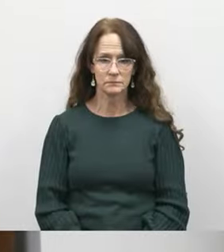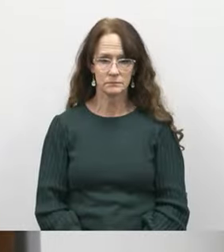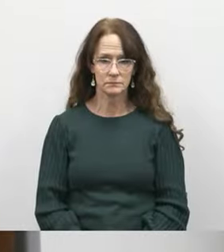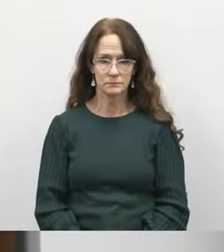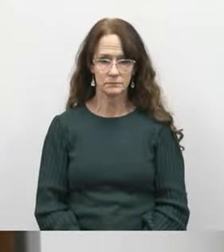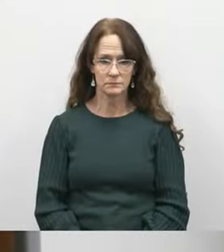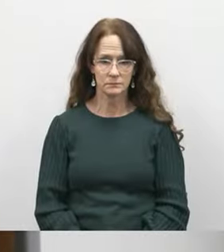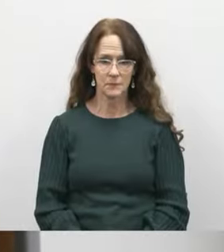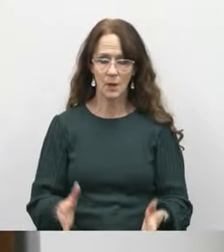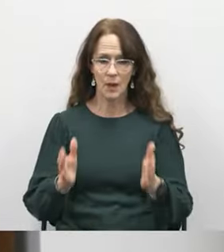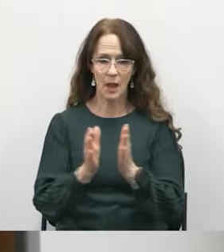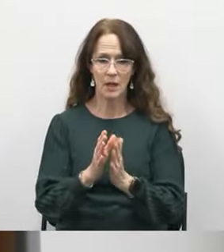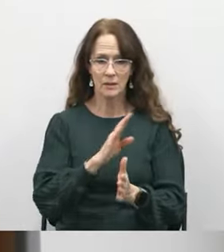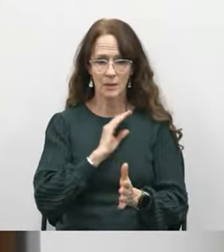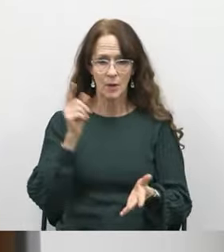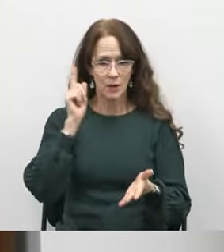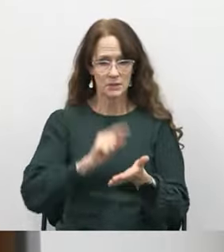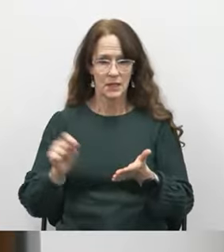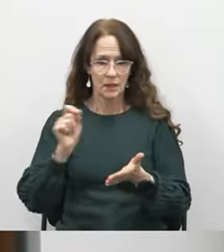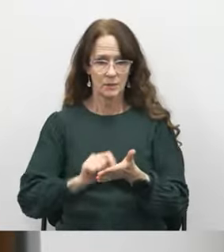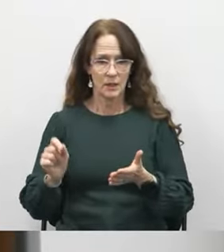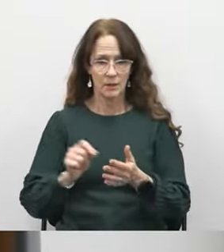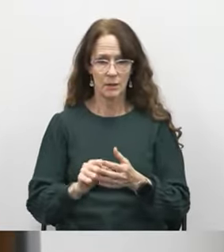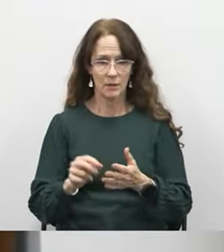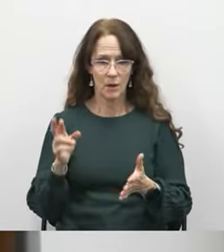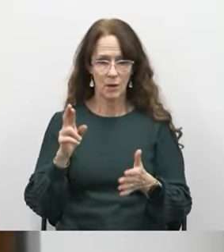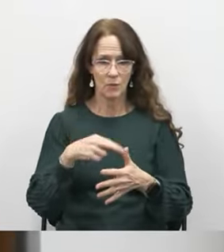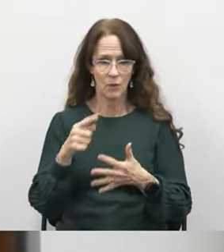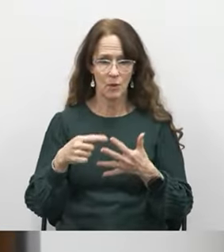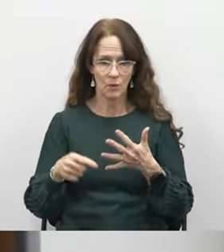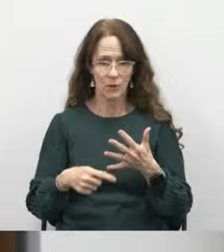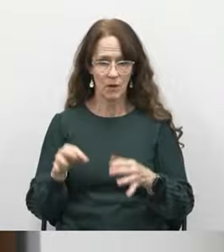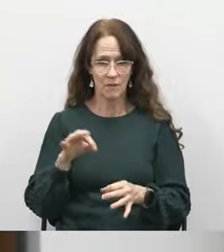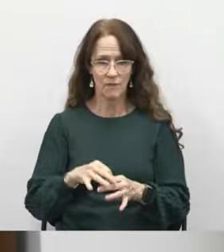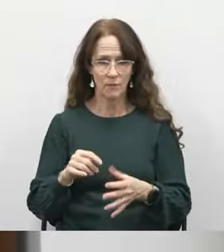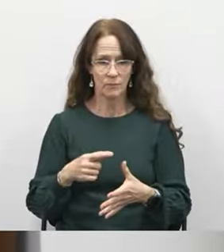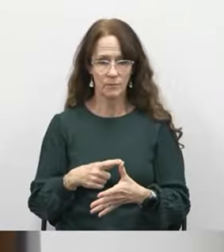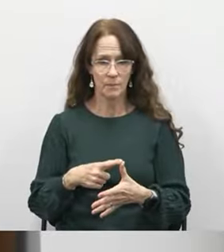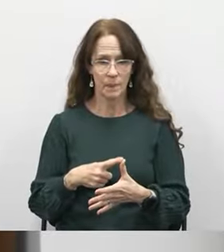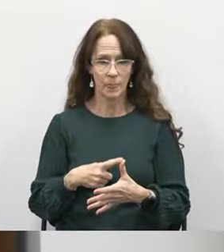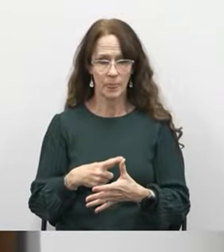I will ask our board secretary to take a roll call vote.